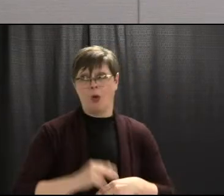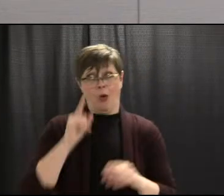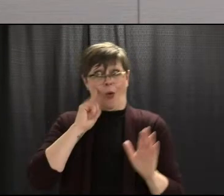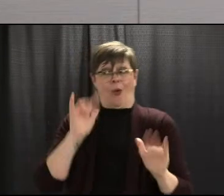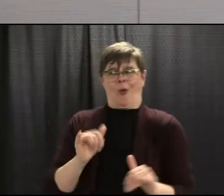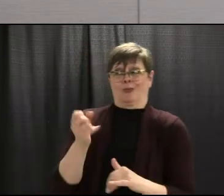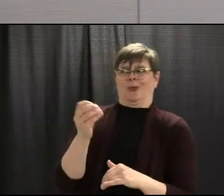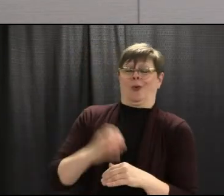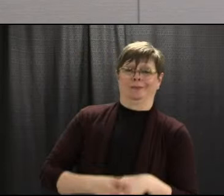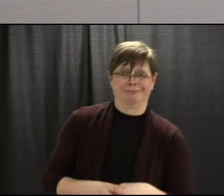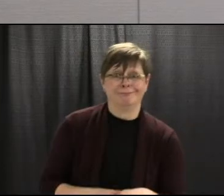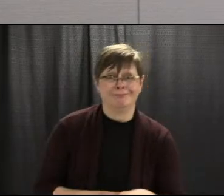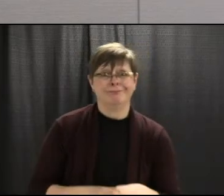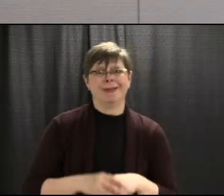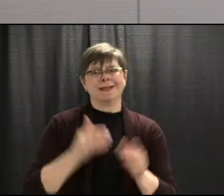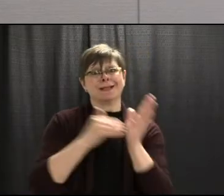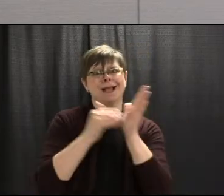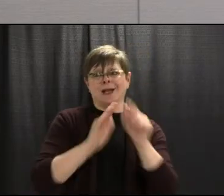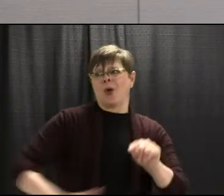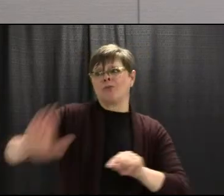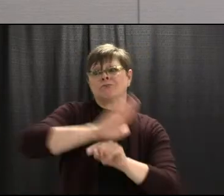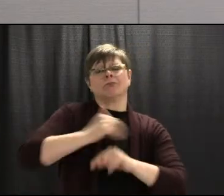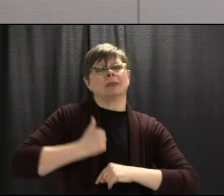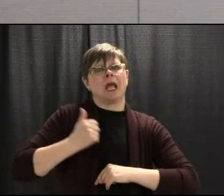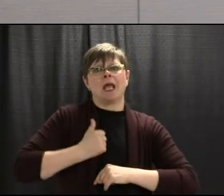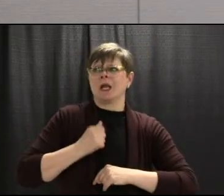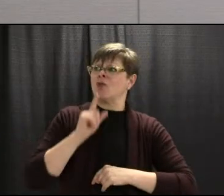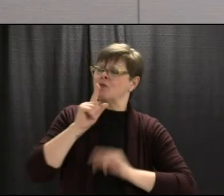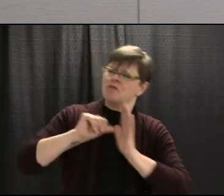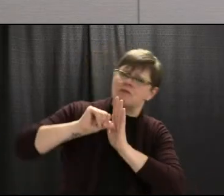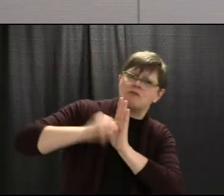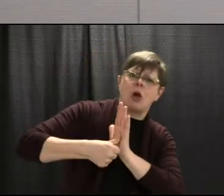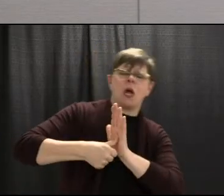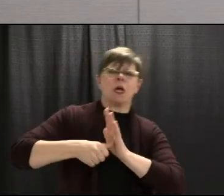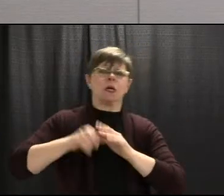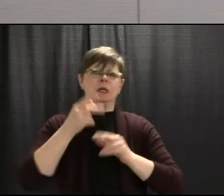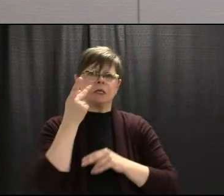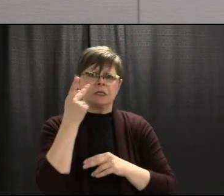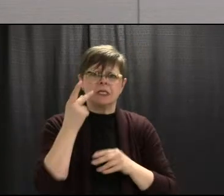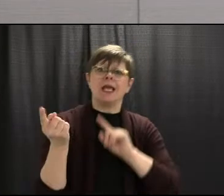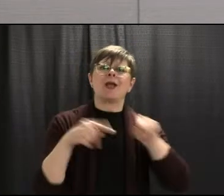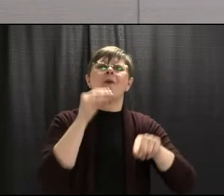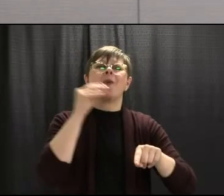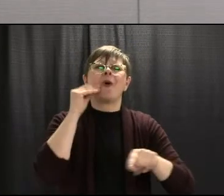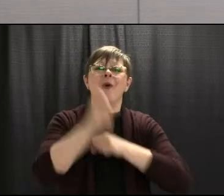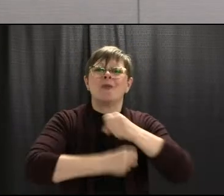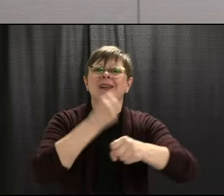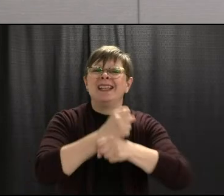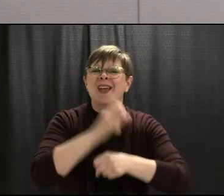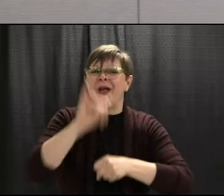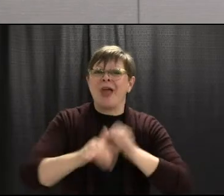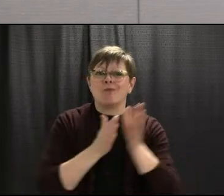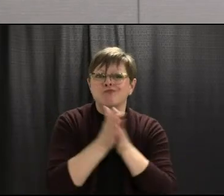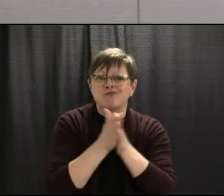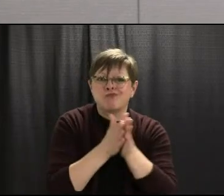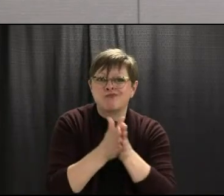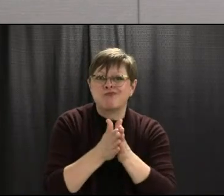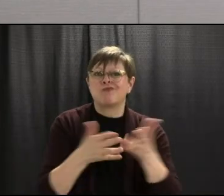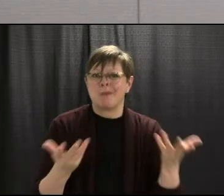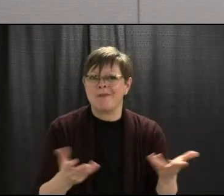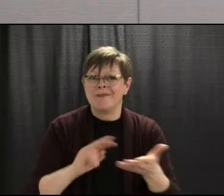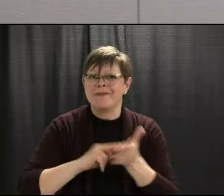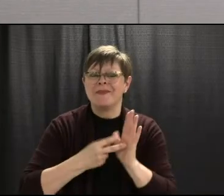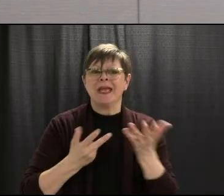doctors that I know across the country that are quite impressed with the incentives and the come home year incentive, for example, the incentives